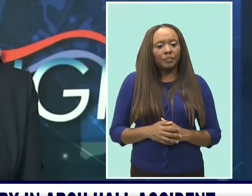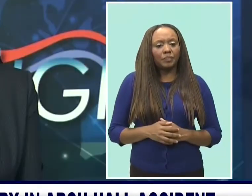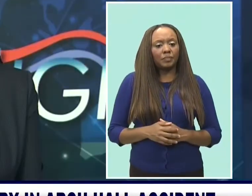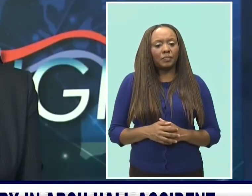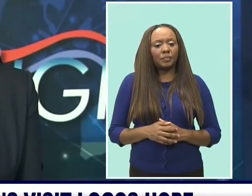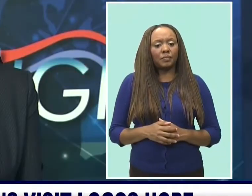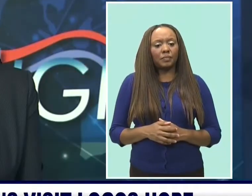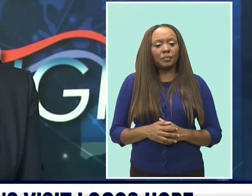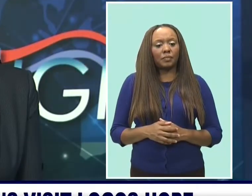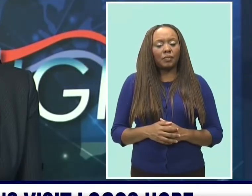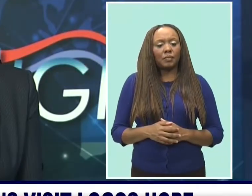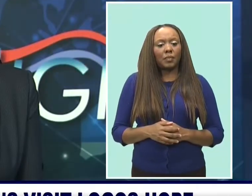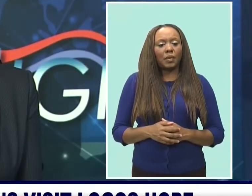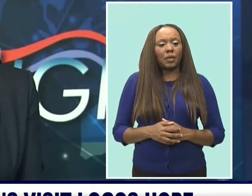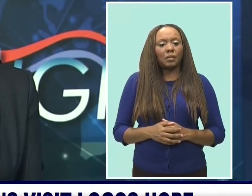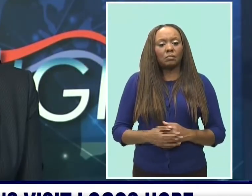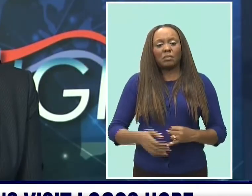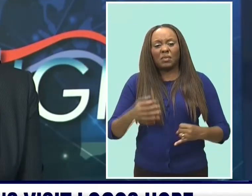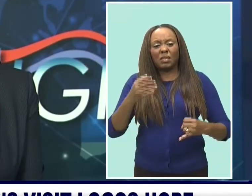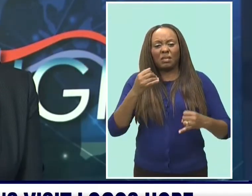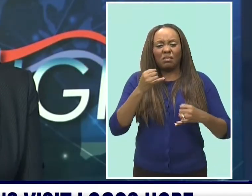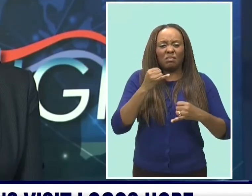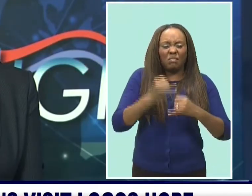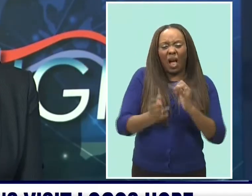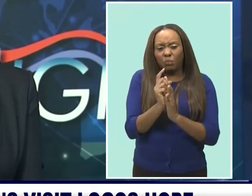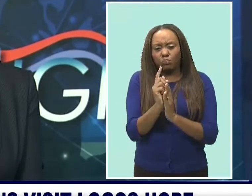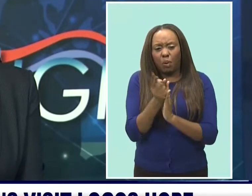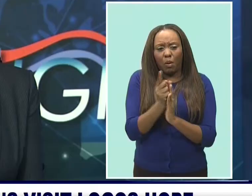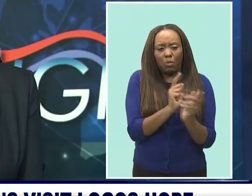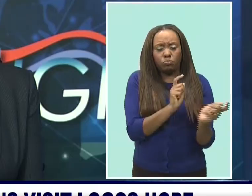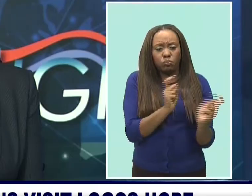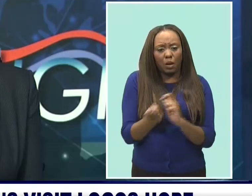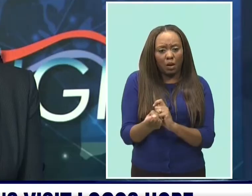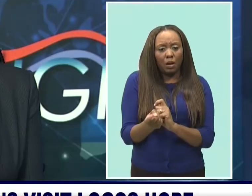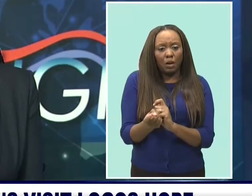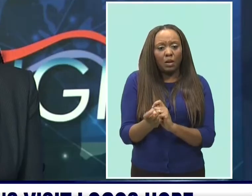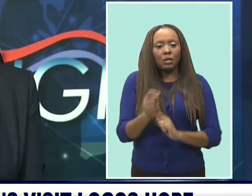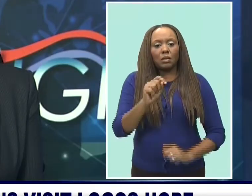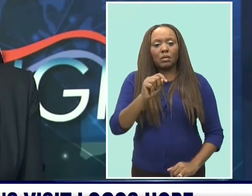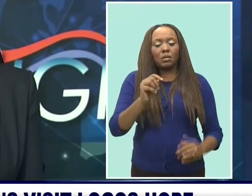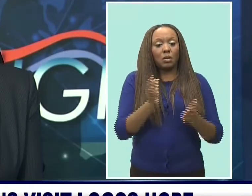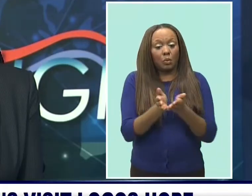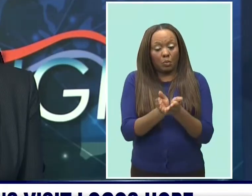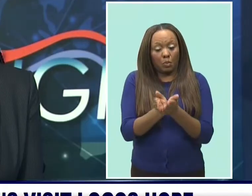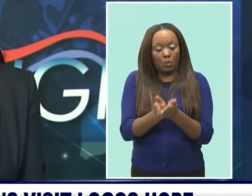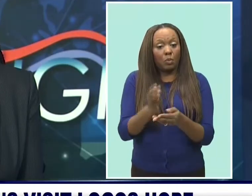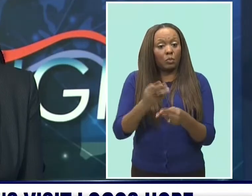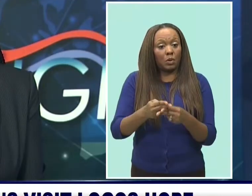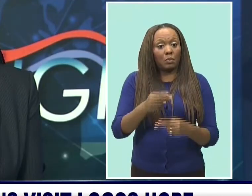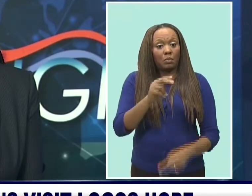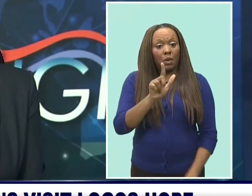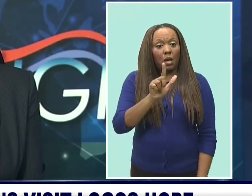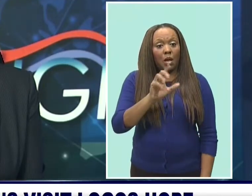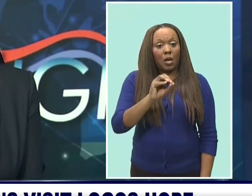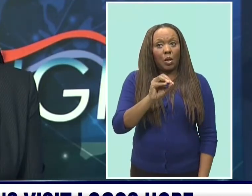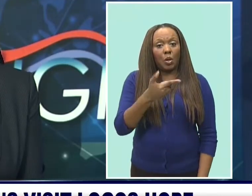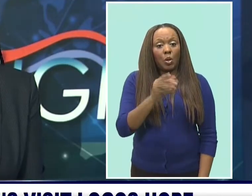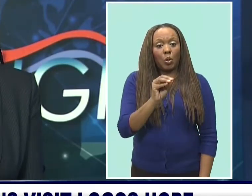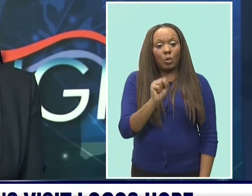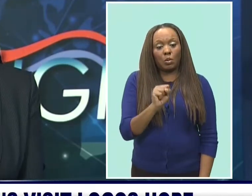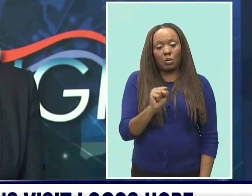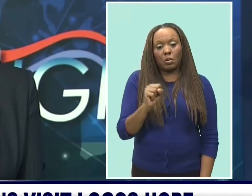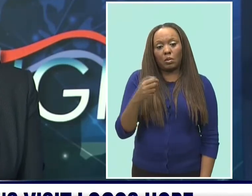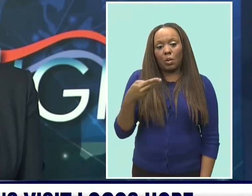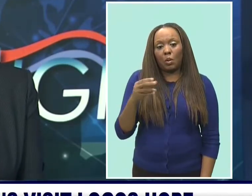scene. Well, despite last-minute changes to its docking arrangements, the Logos Hope still attracted thousands